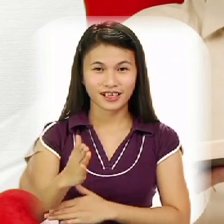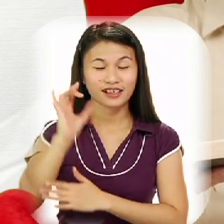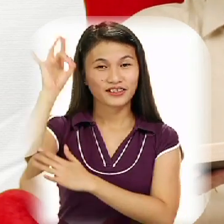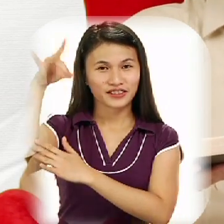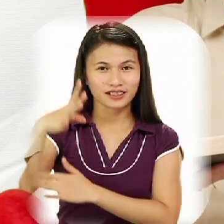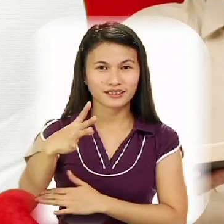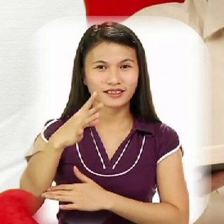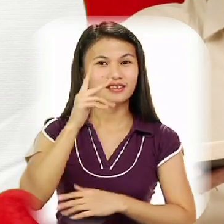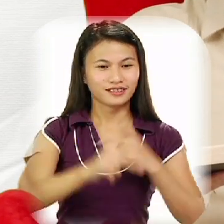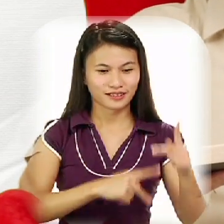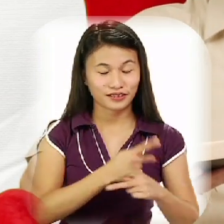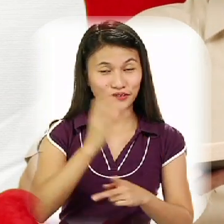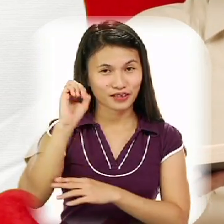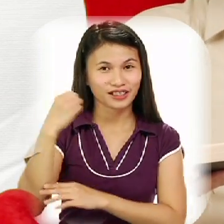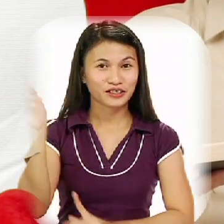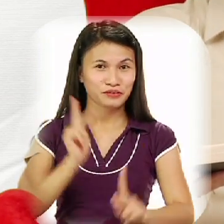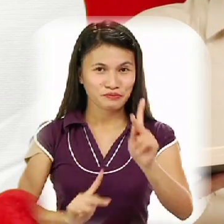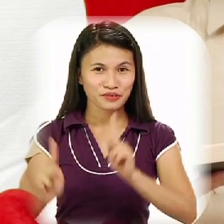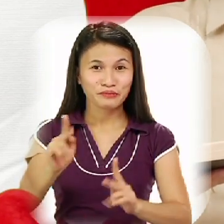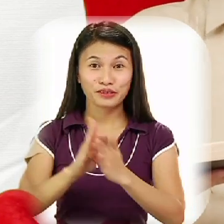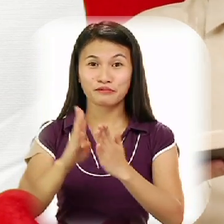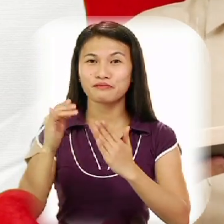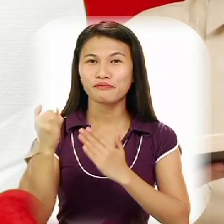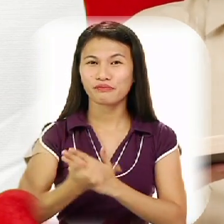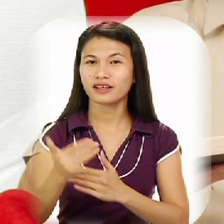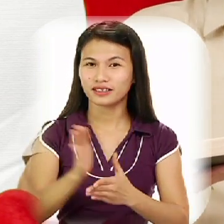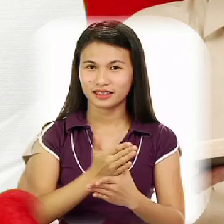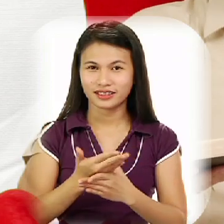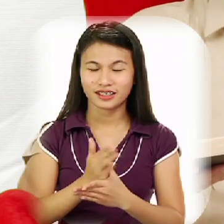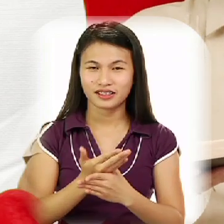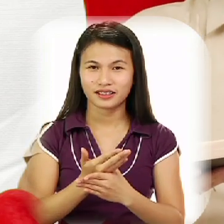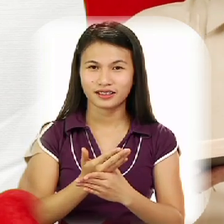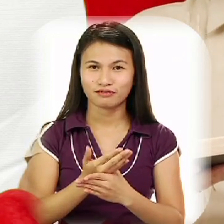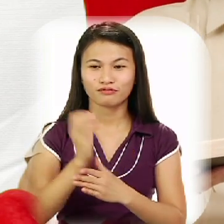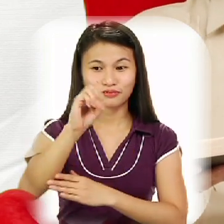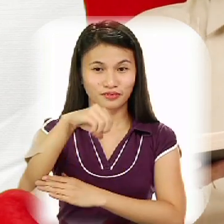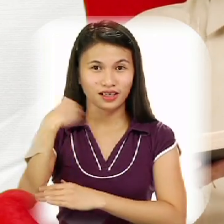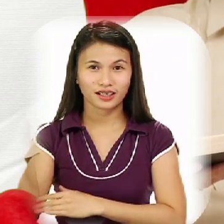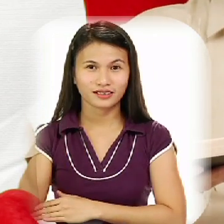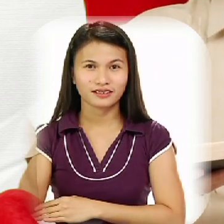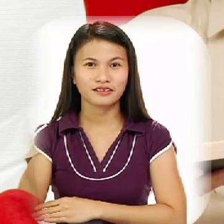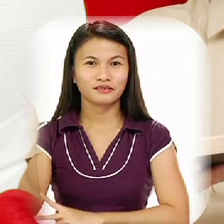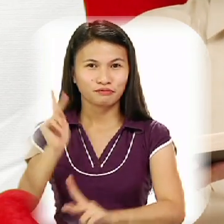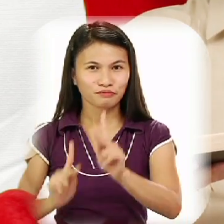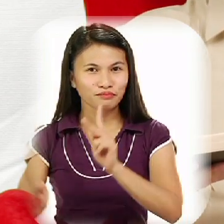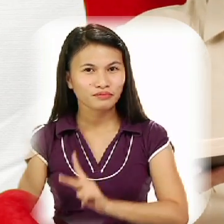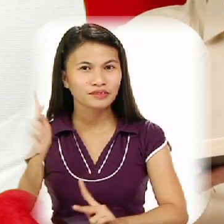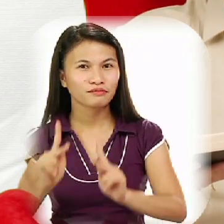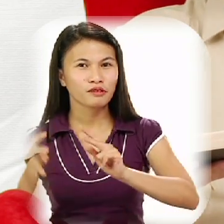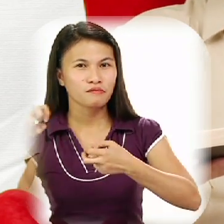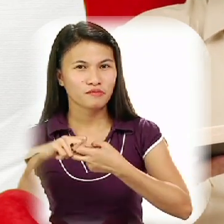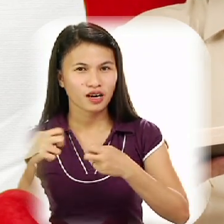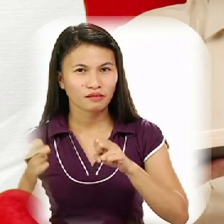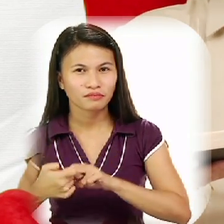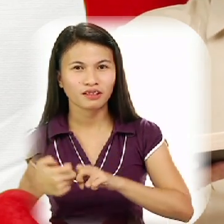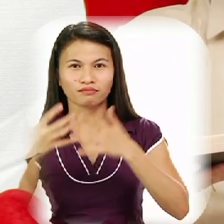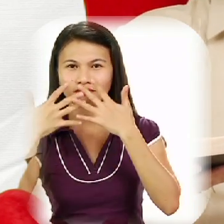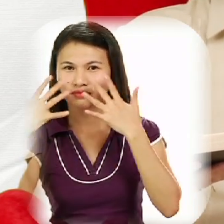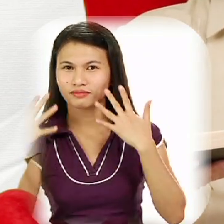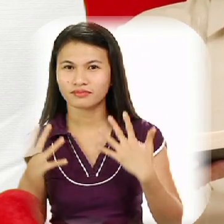grace and generosity to other people by sharing in other people's